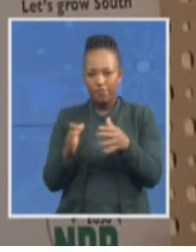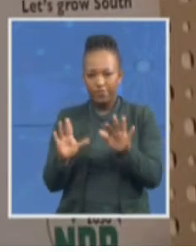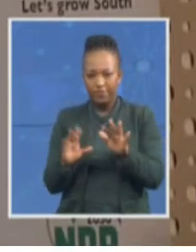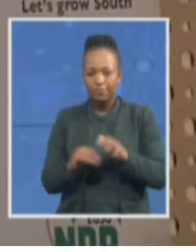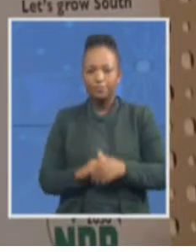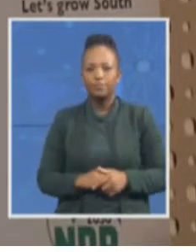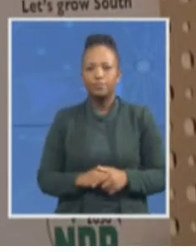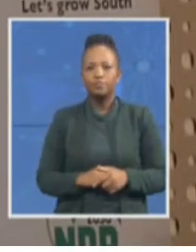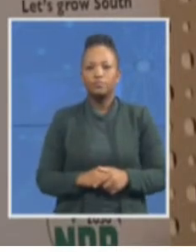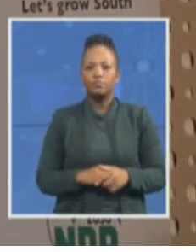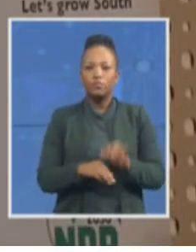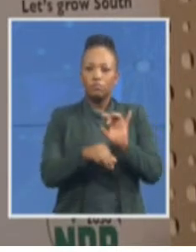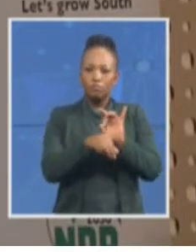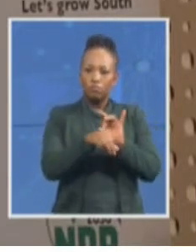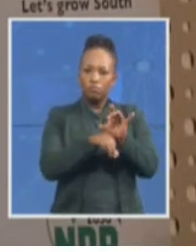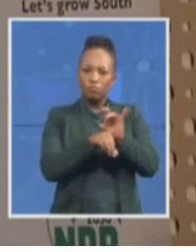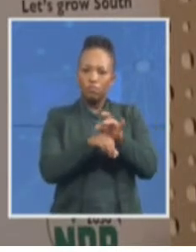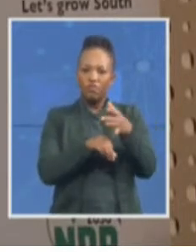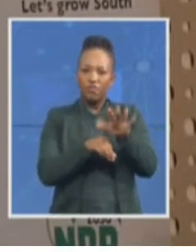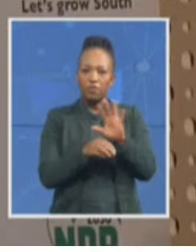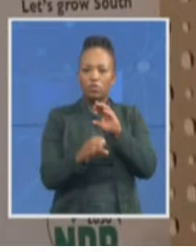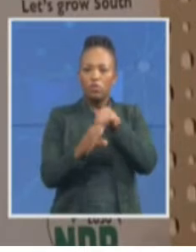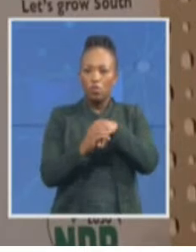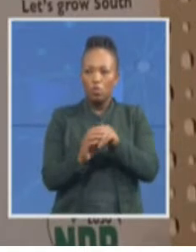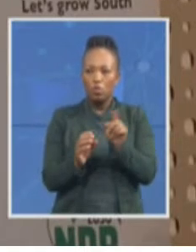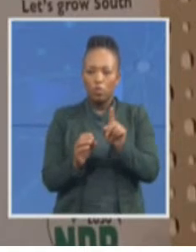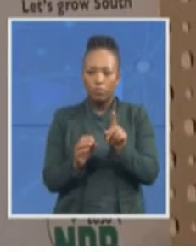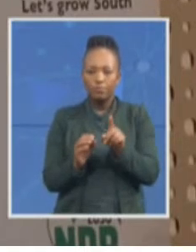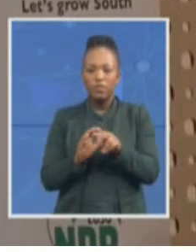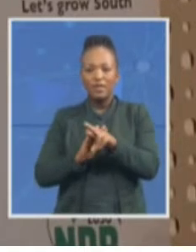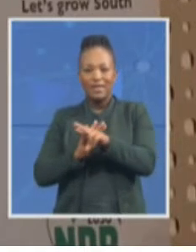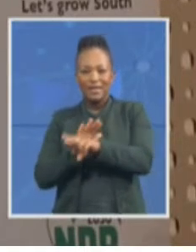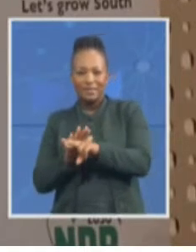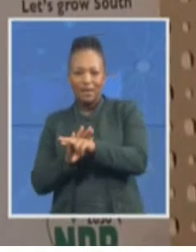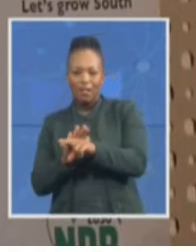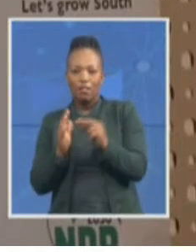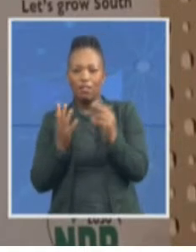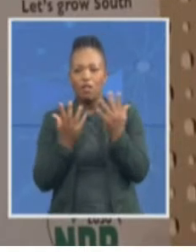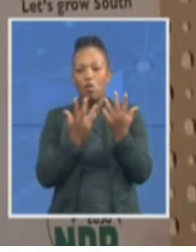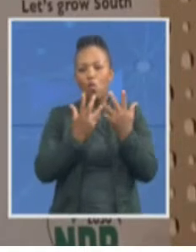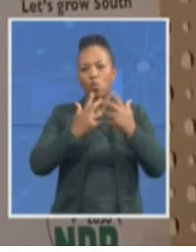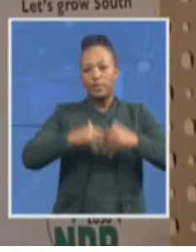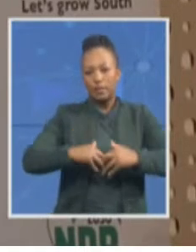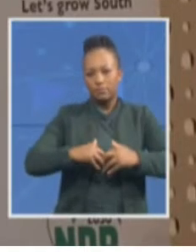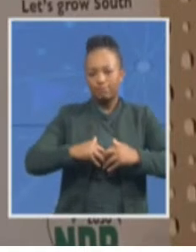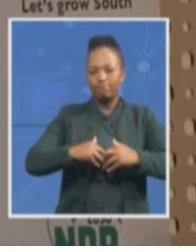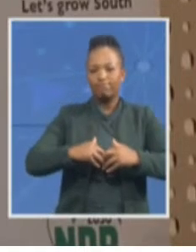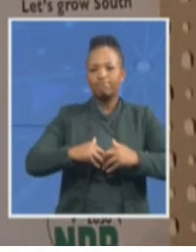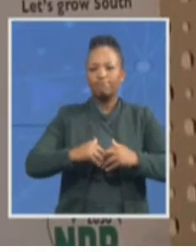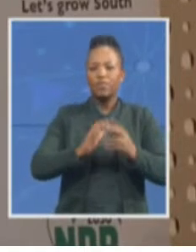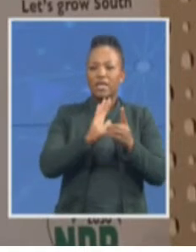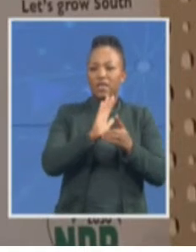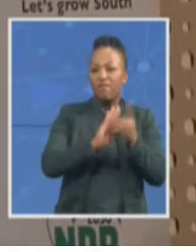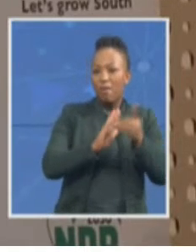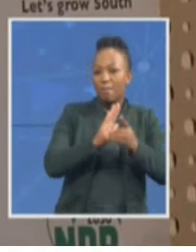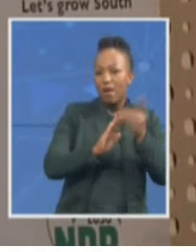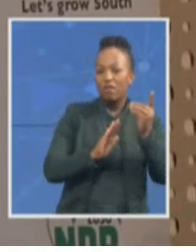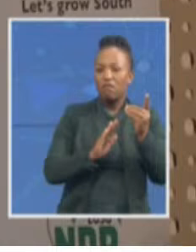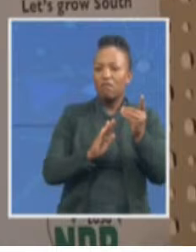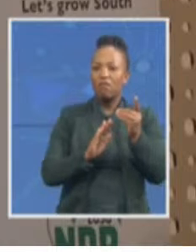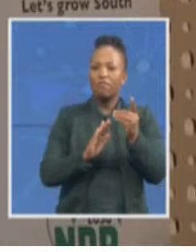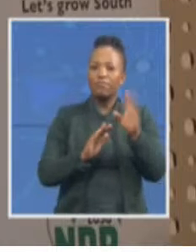included regional and continental bodies such as Southern Development Community and African Union Commission for